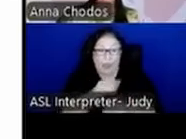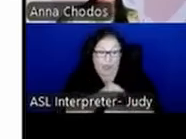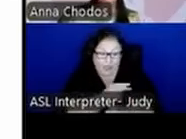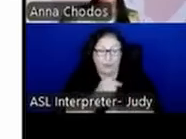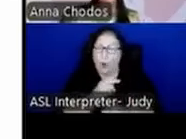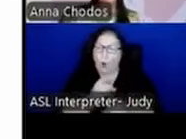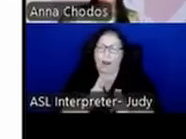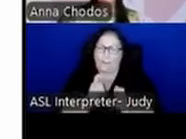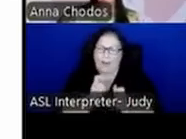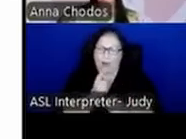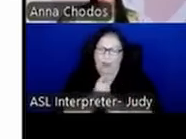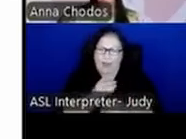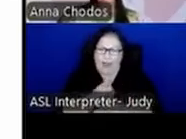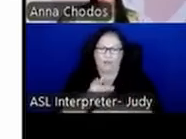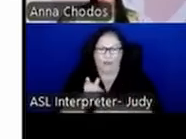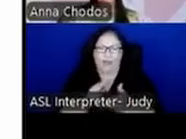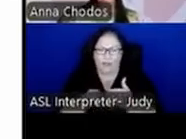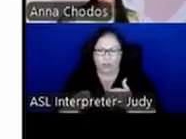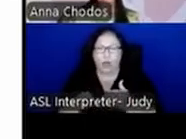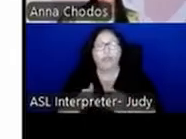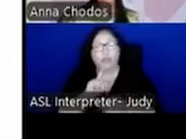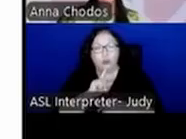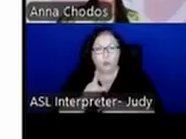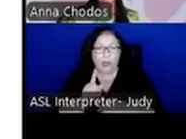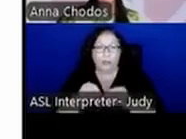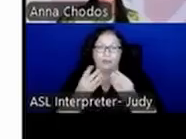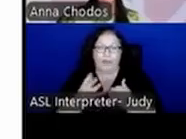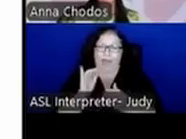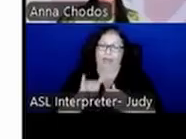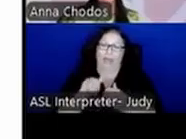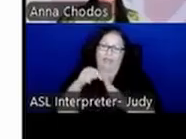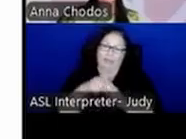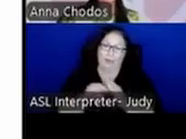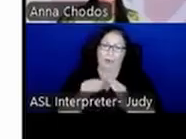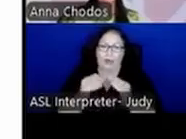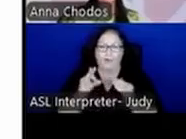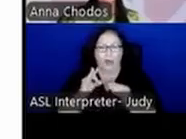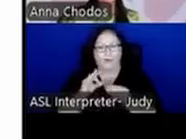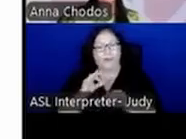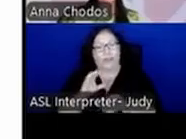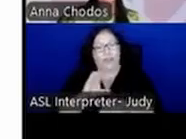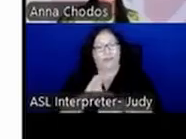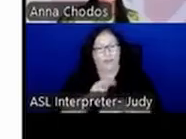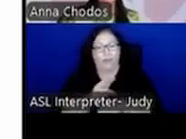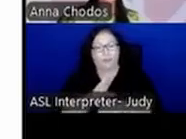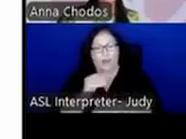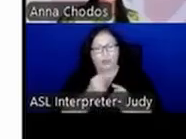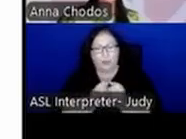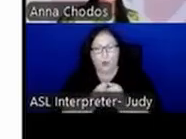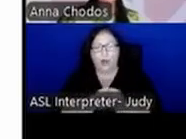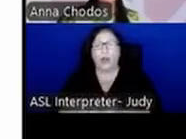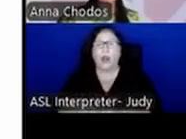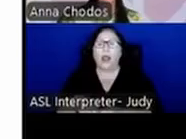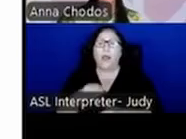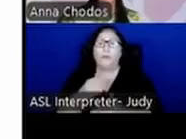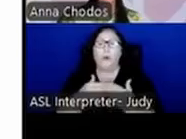really provide that deeper level of case management and support. And so partly why that raised up for me, while that's not focused